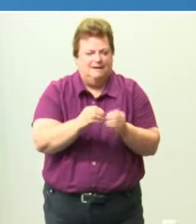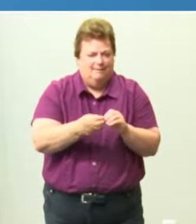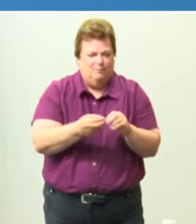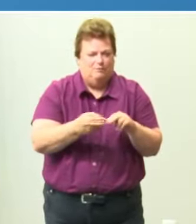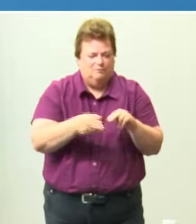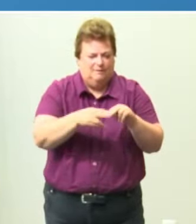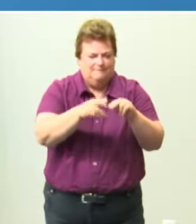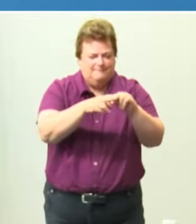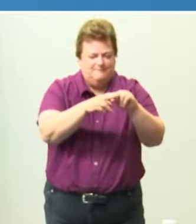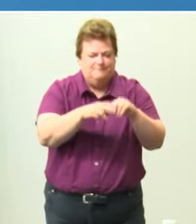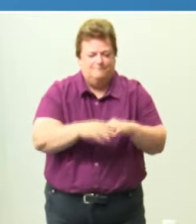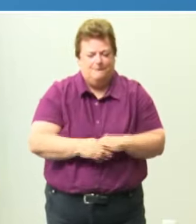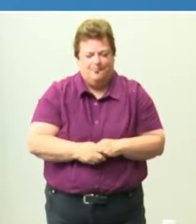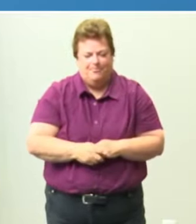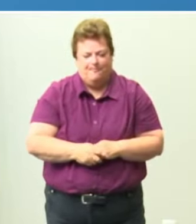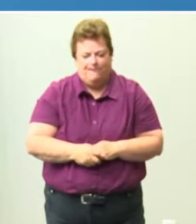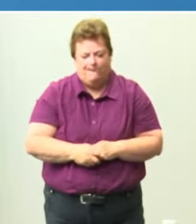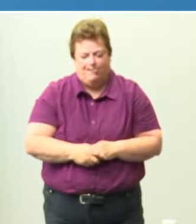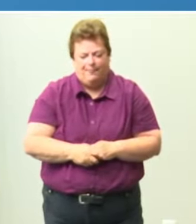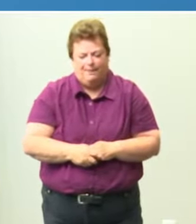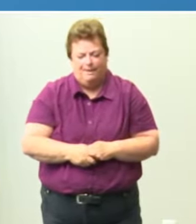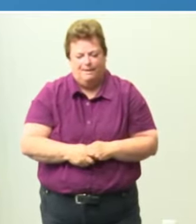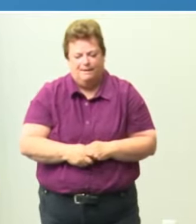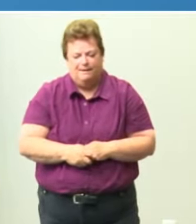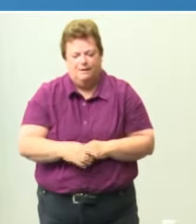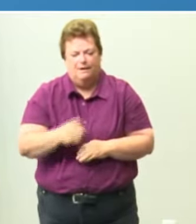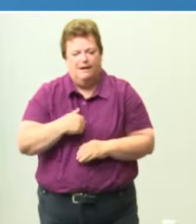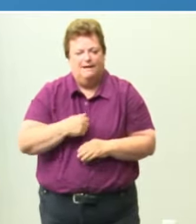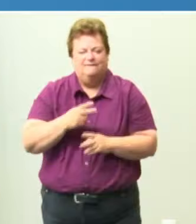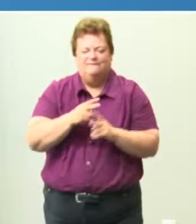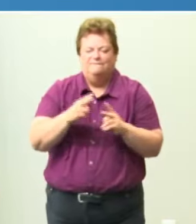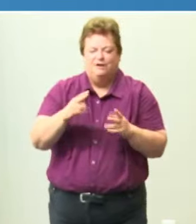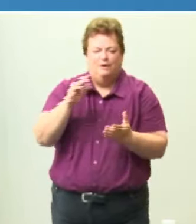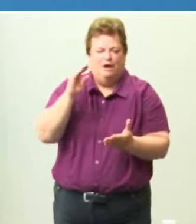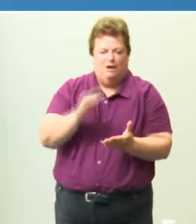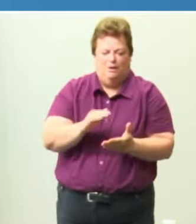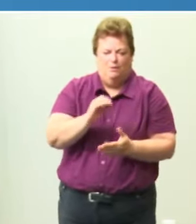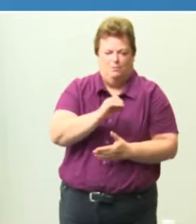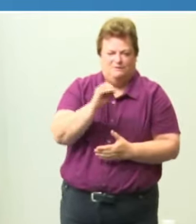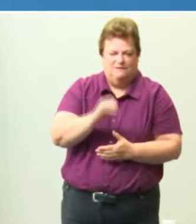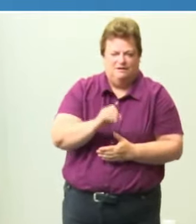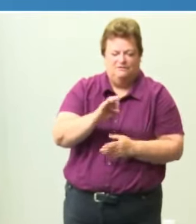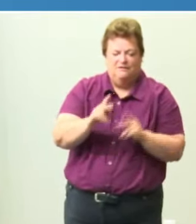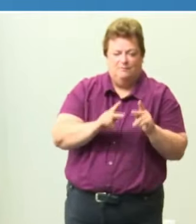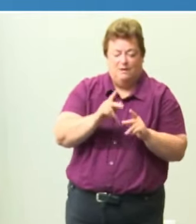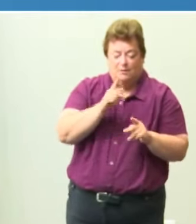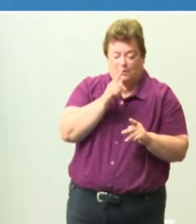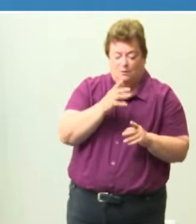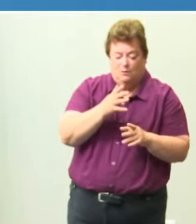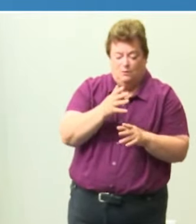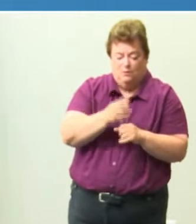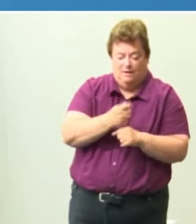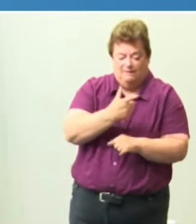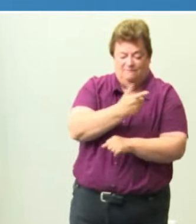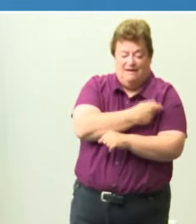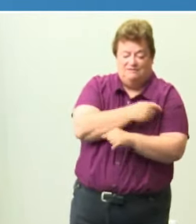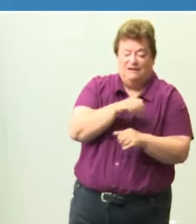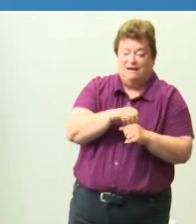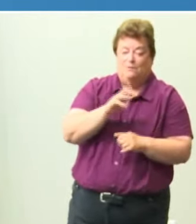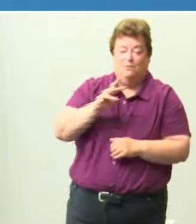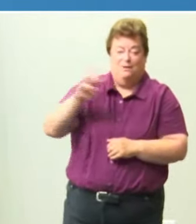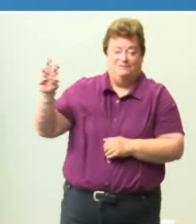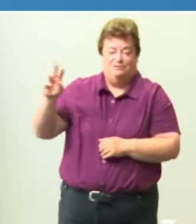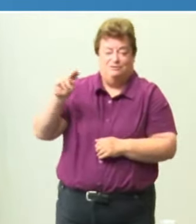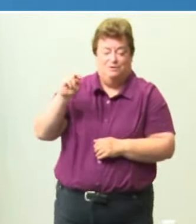other parts of our state. There is very low percentage of people who are vaccinated in western